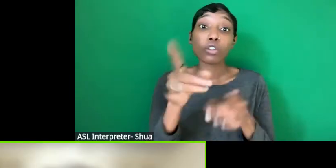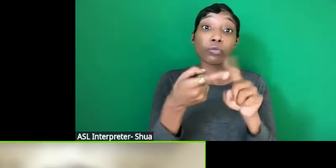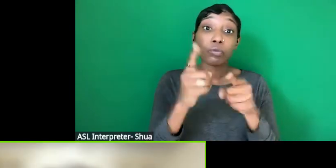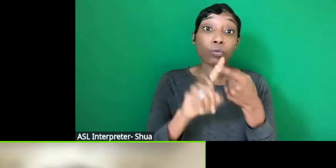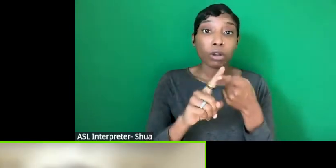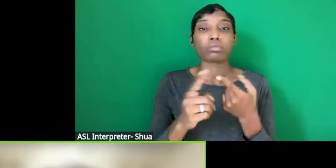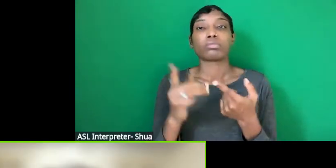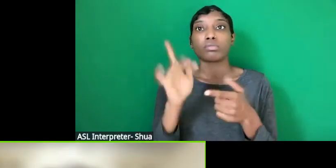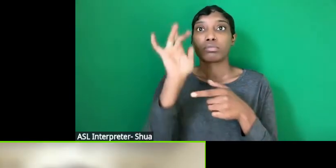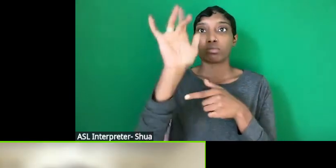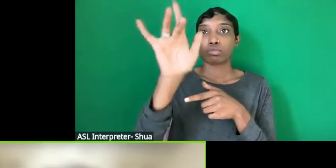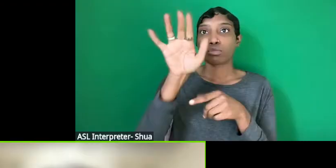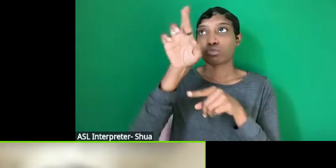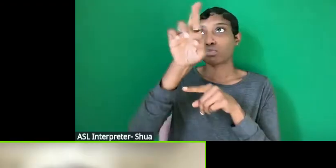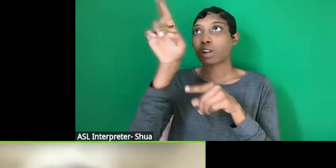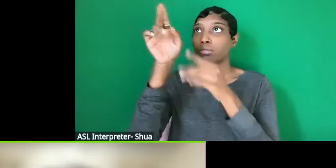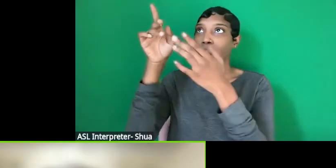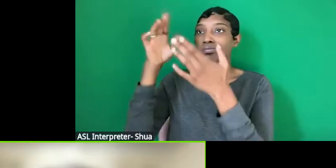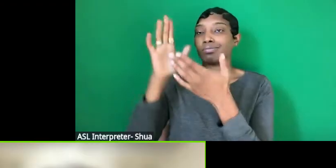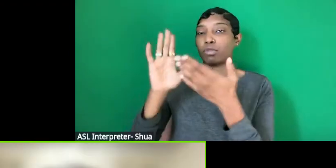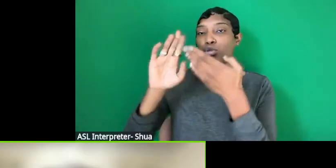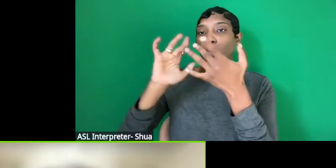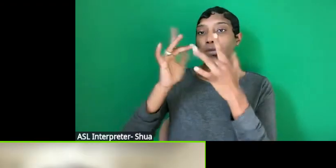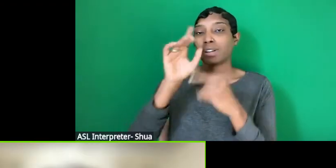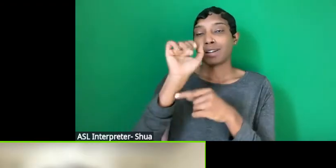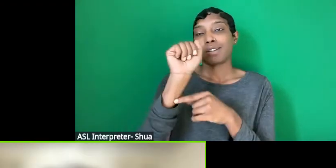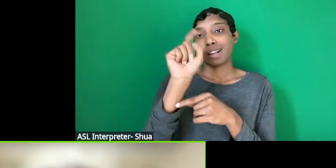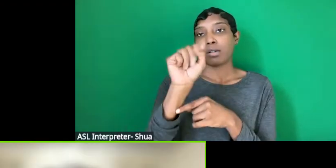the top right of our website at